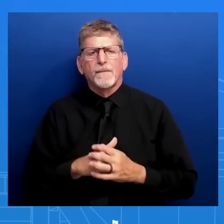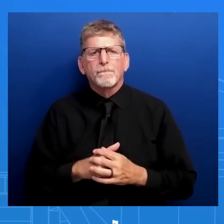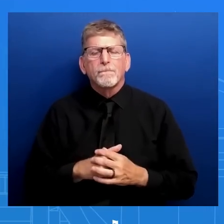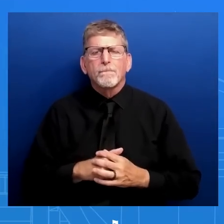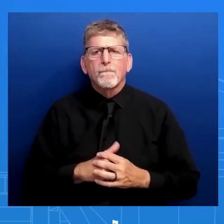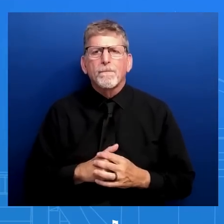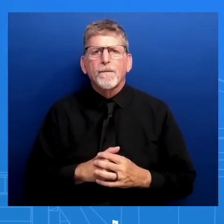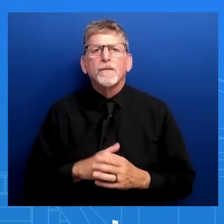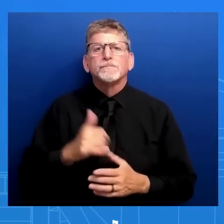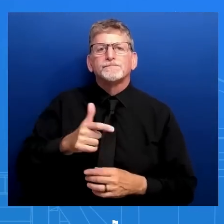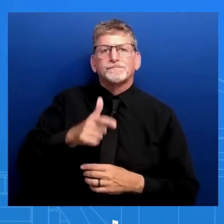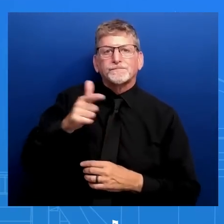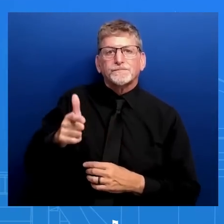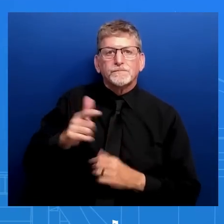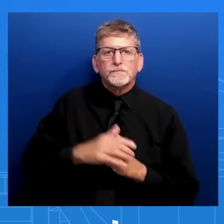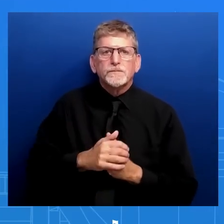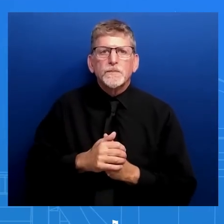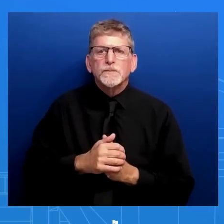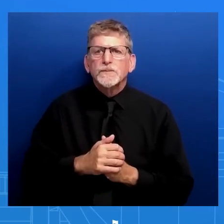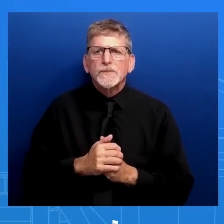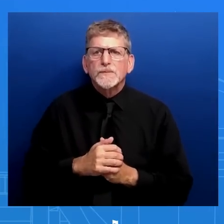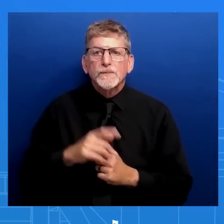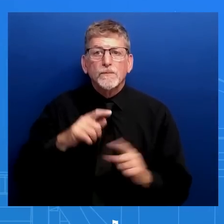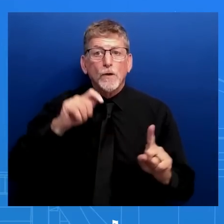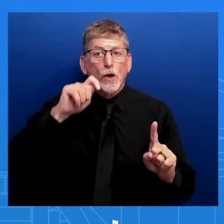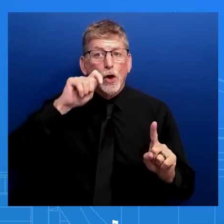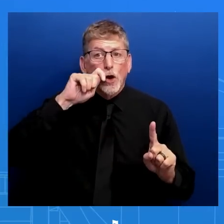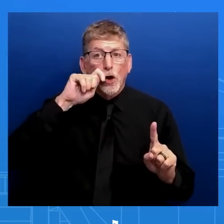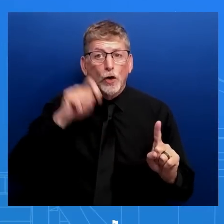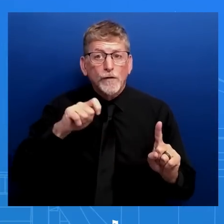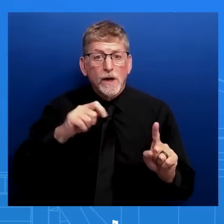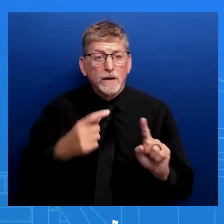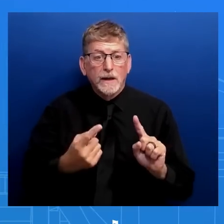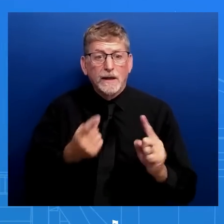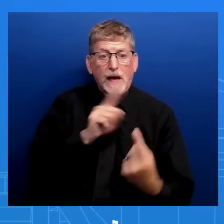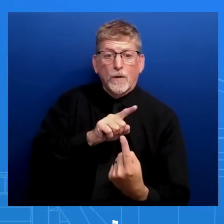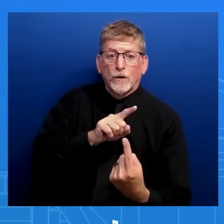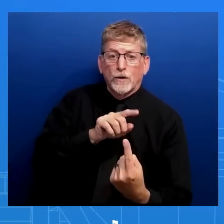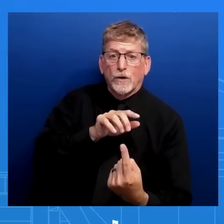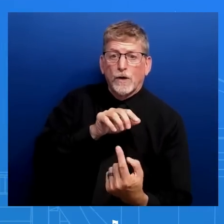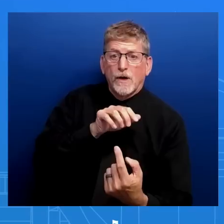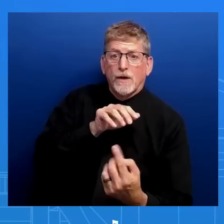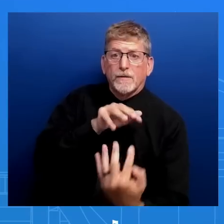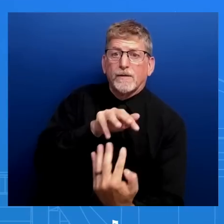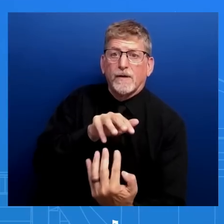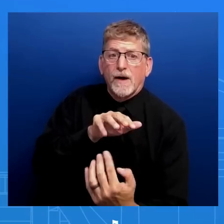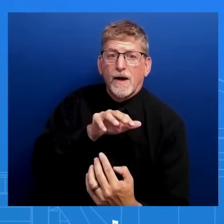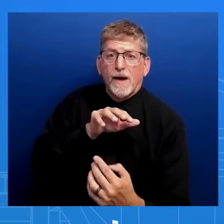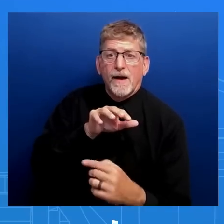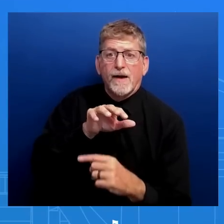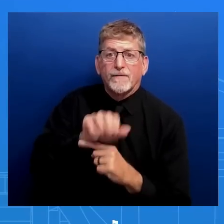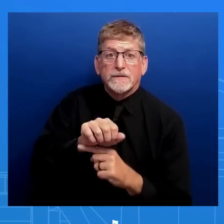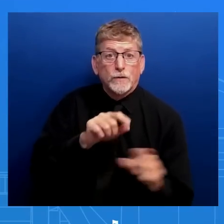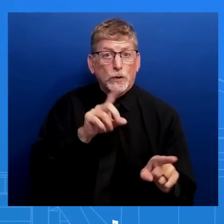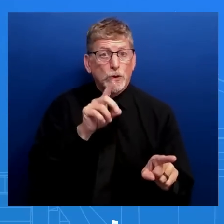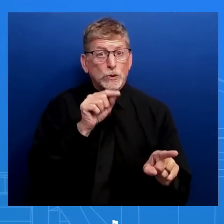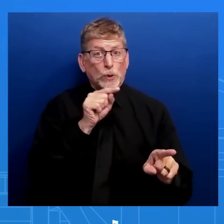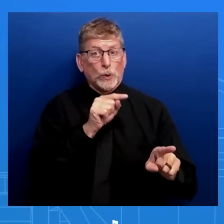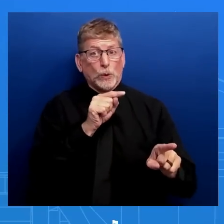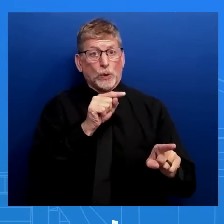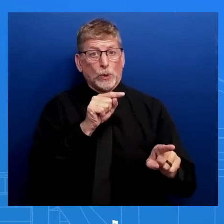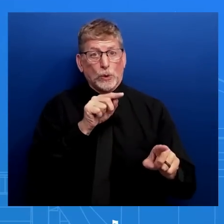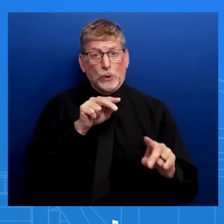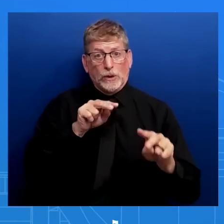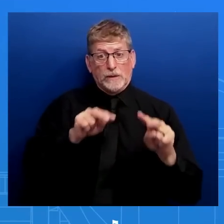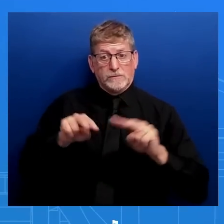more slowly than expected? And do you feel, do you analyze that, considering the Wagner